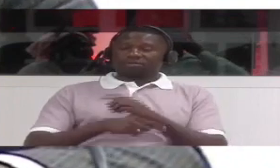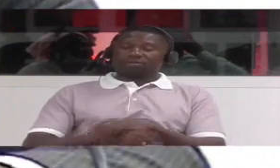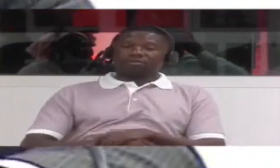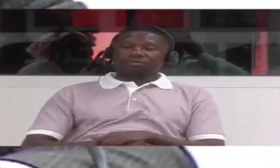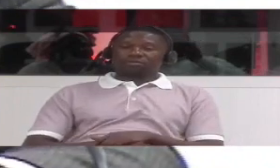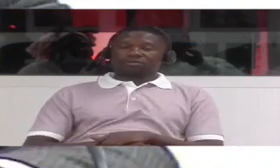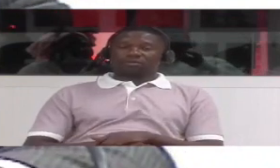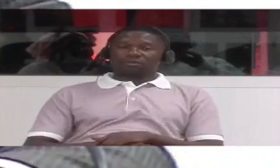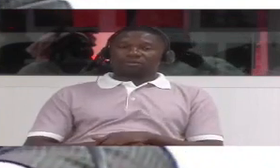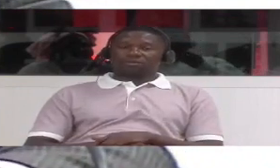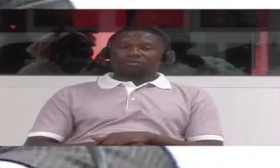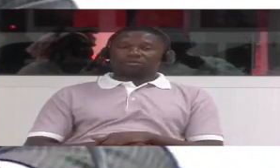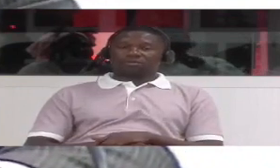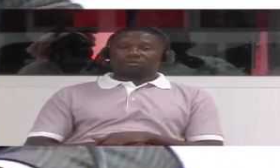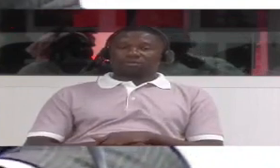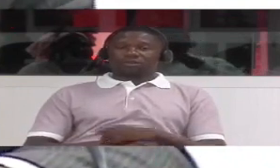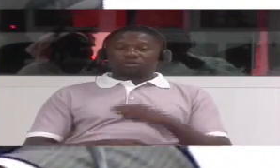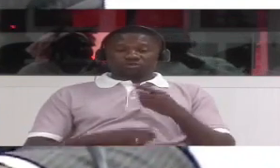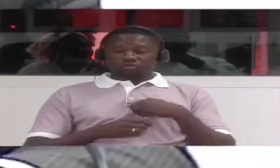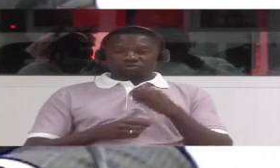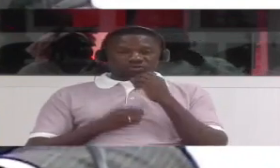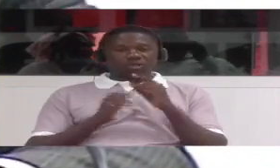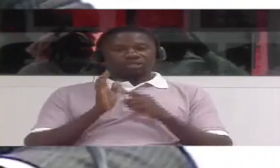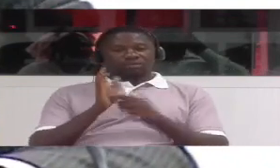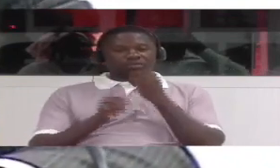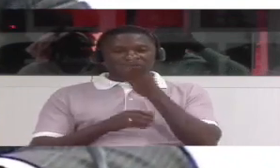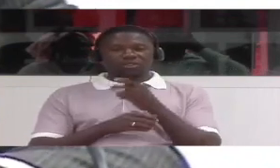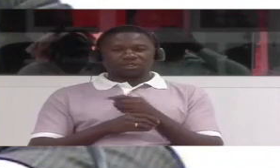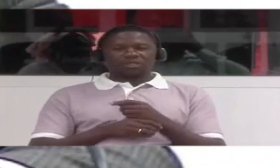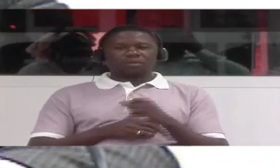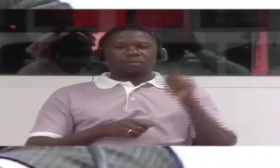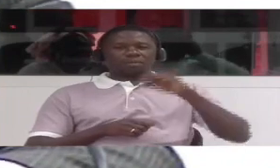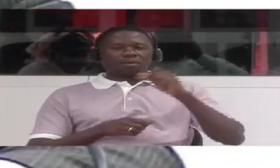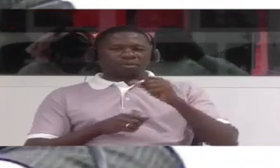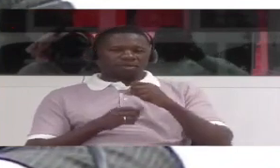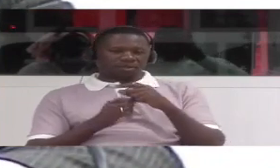Some people say, in fact, the evil forces that actually